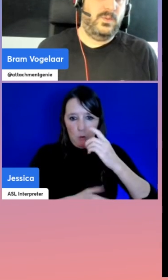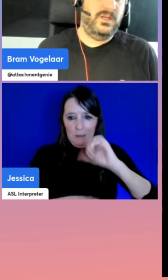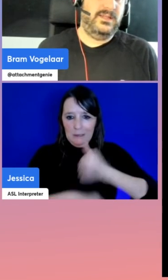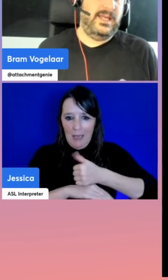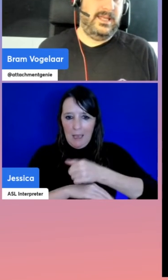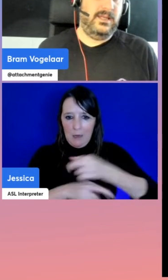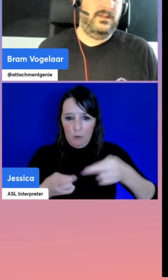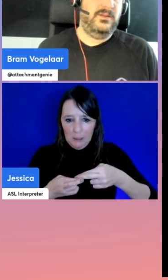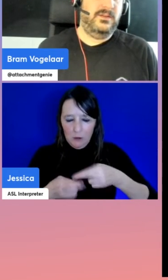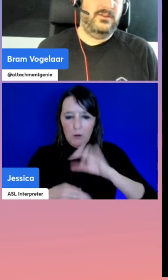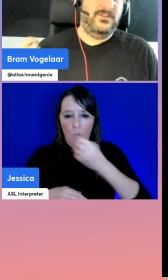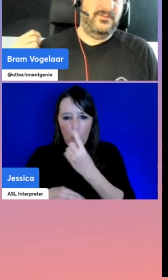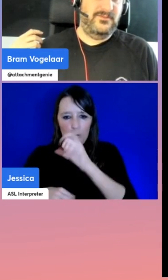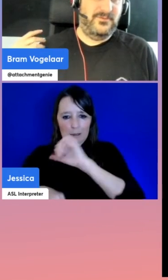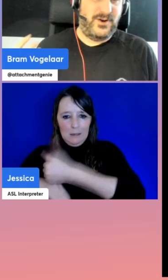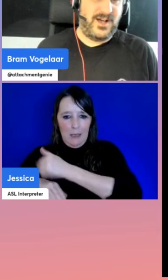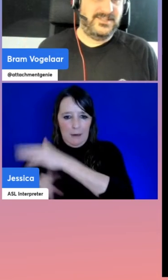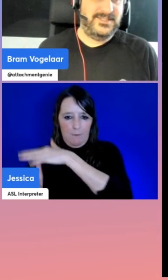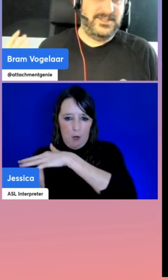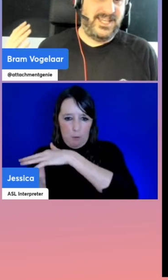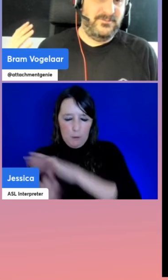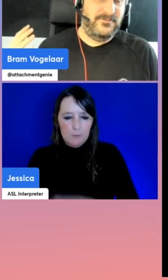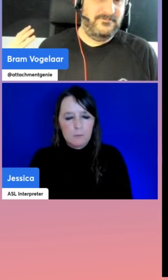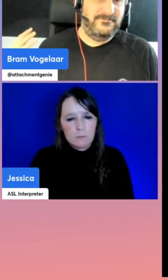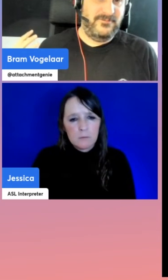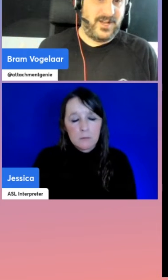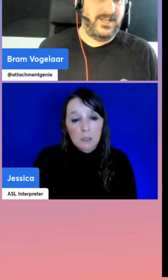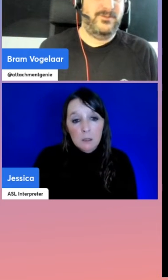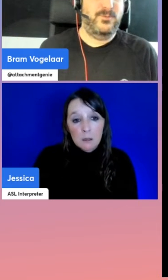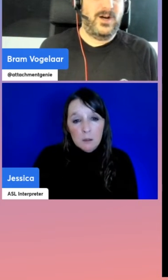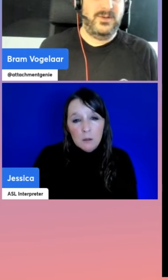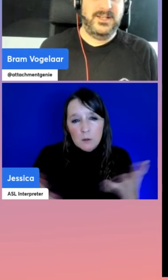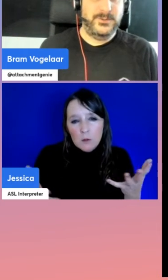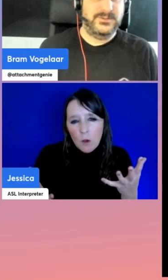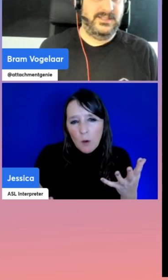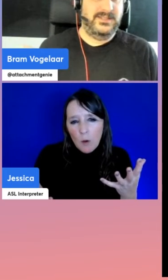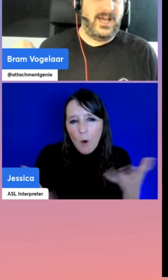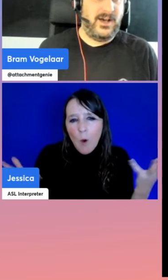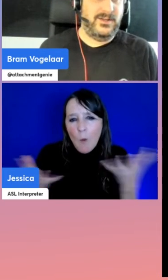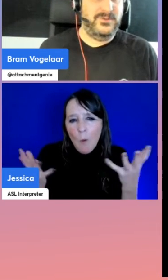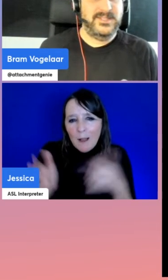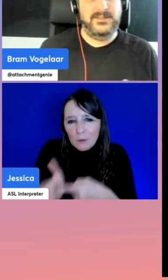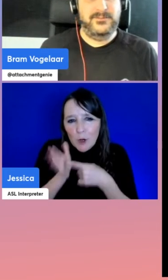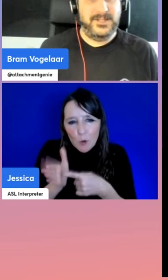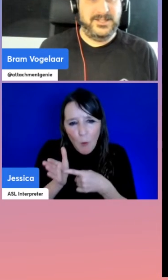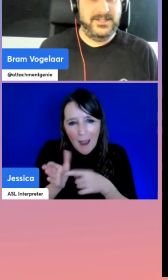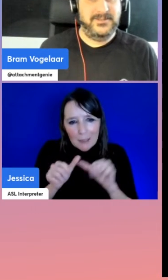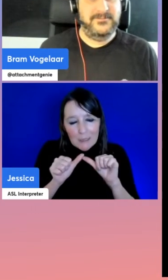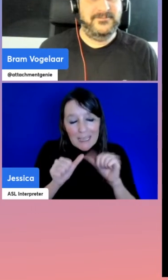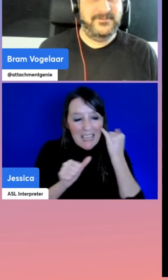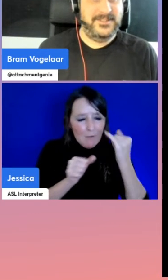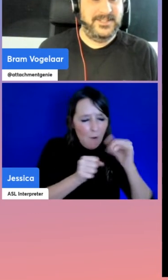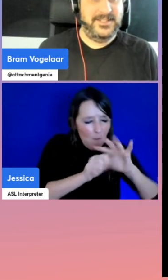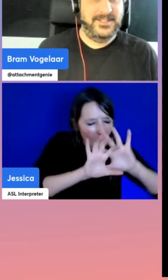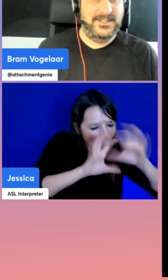So what would it take for us to keep running while we lose an entire region, right?